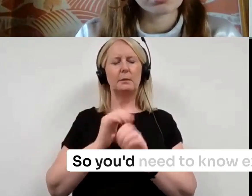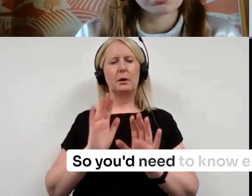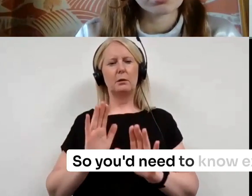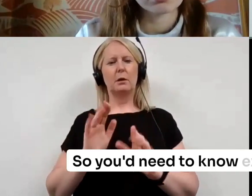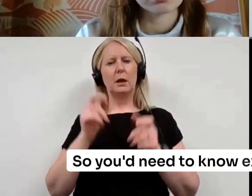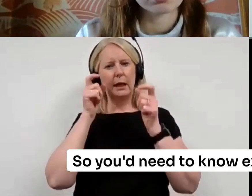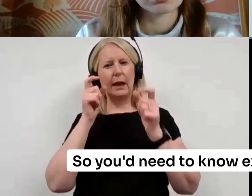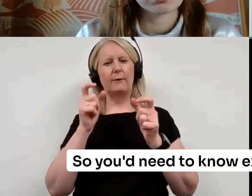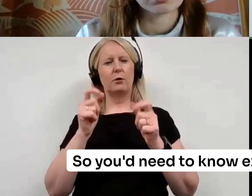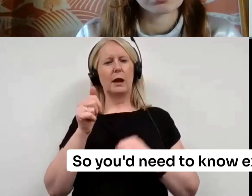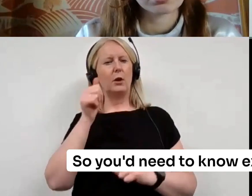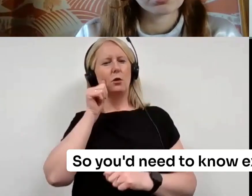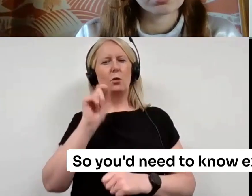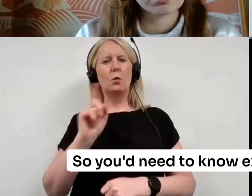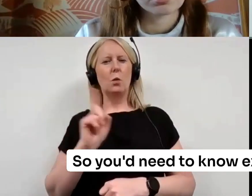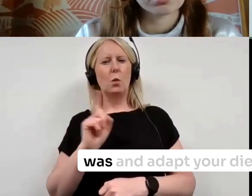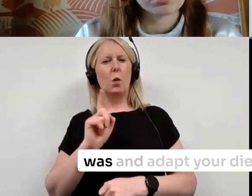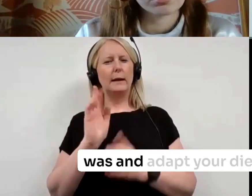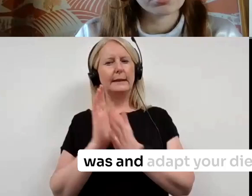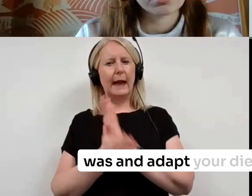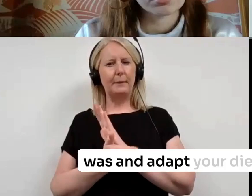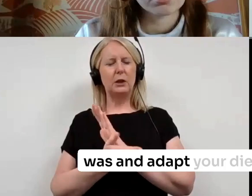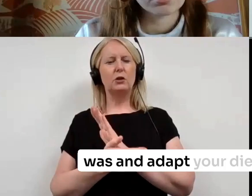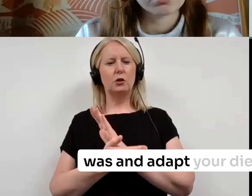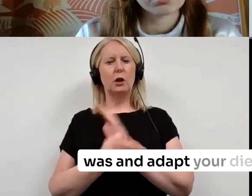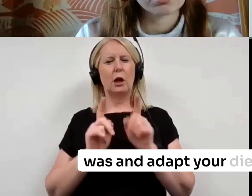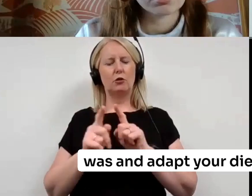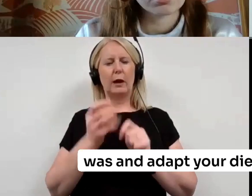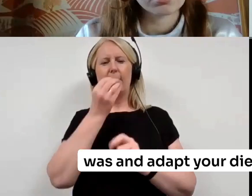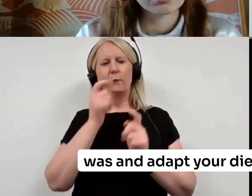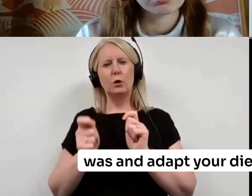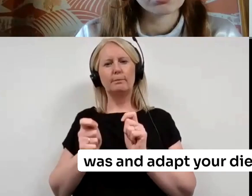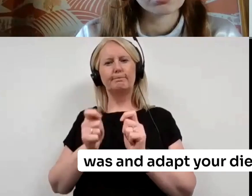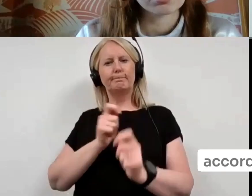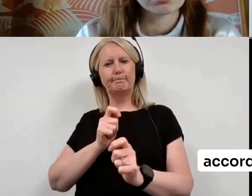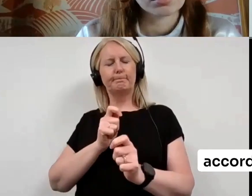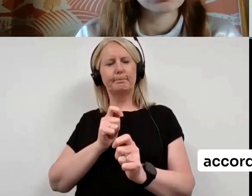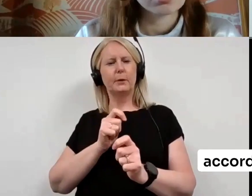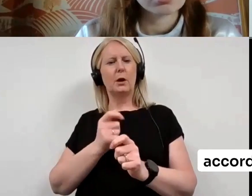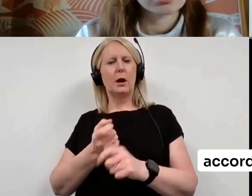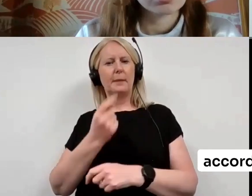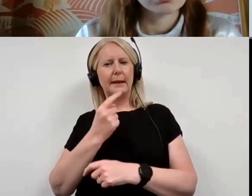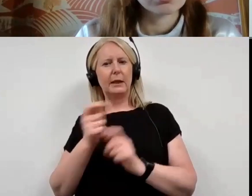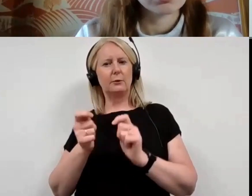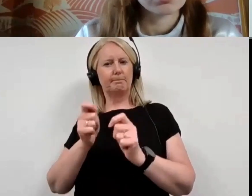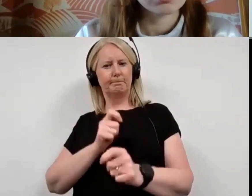So you'd need to know exactly what the damage was and adapt your diet and your medication accordingly.